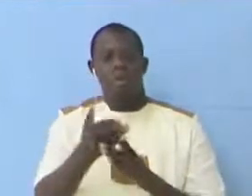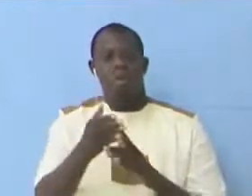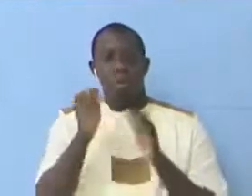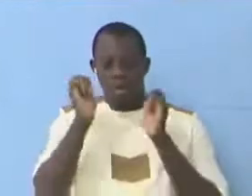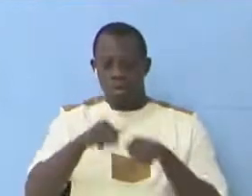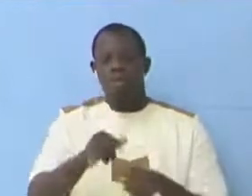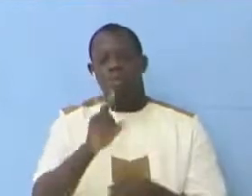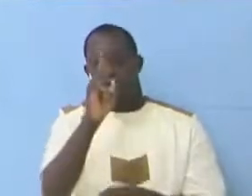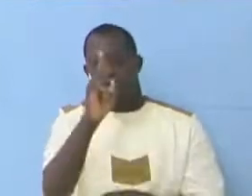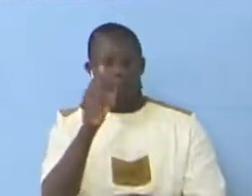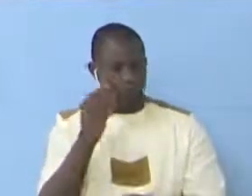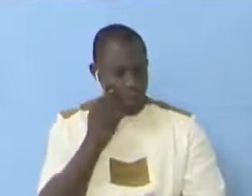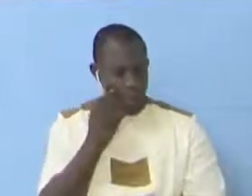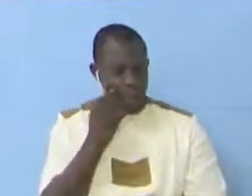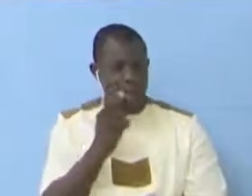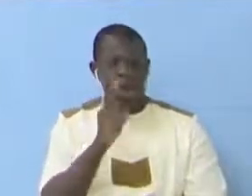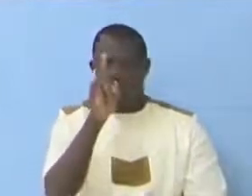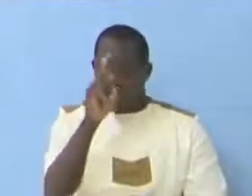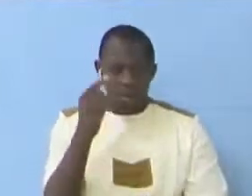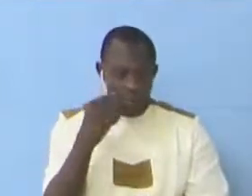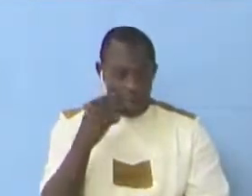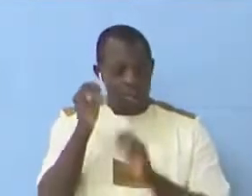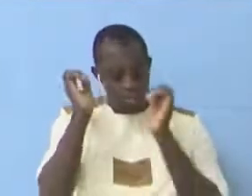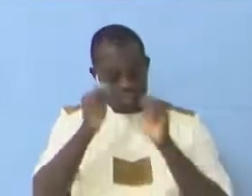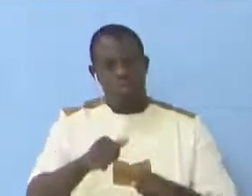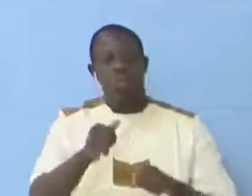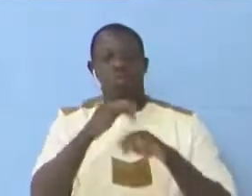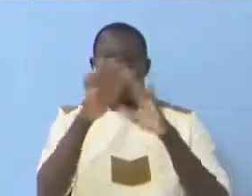day something like this will happen.